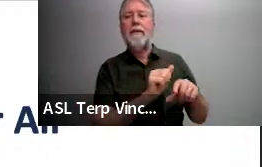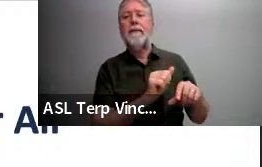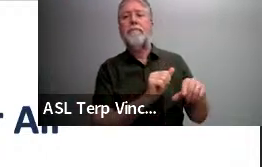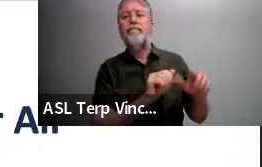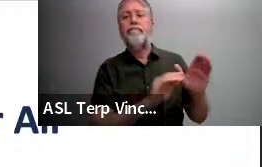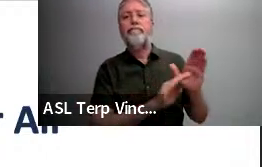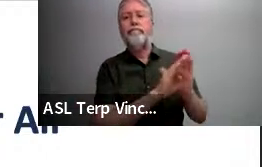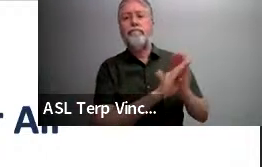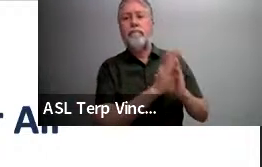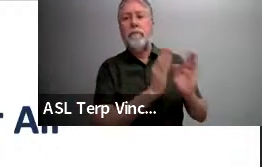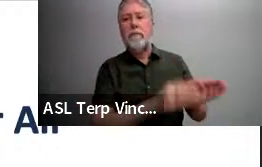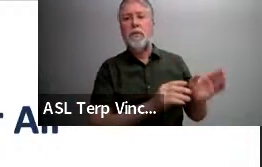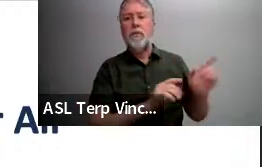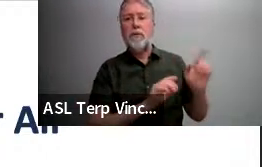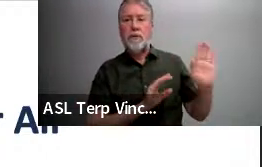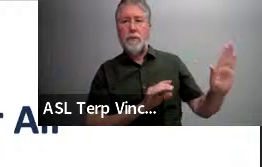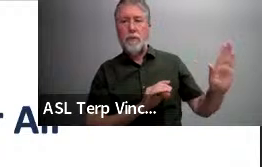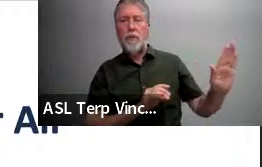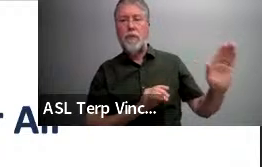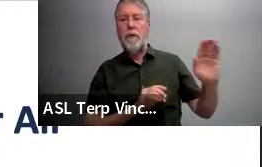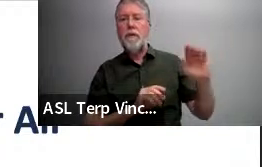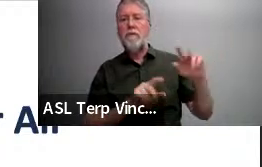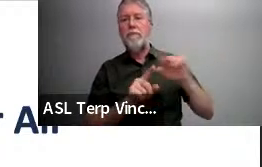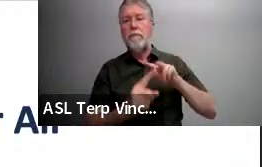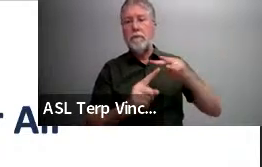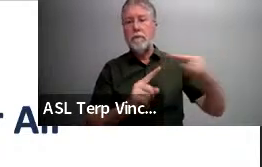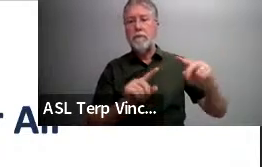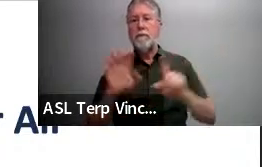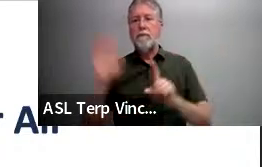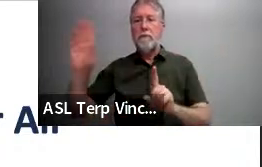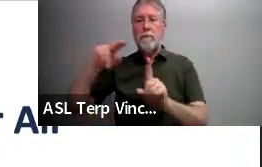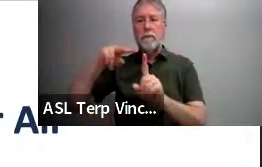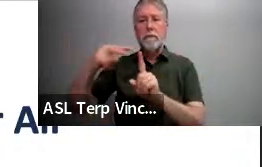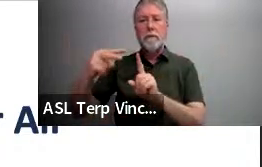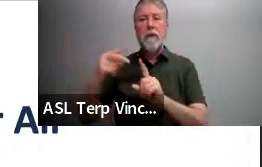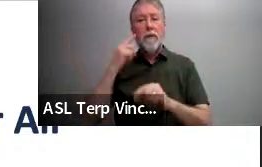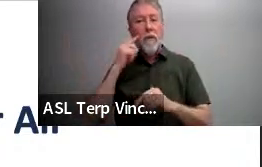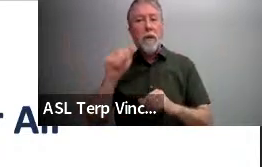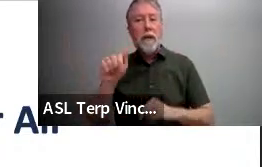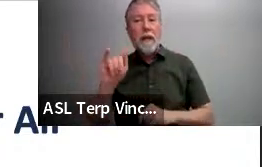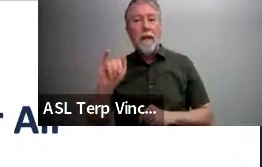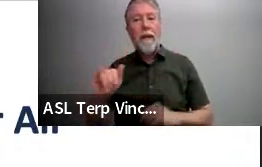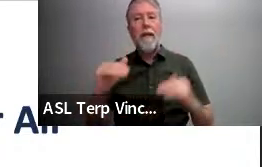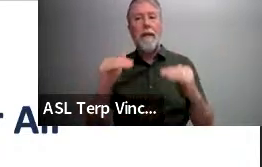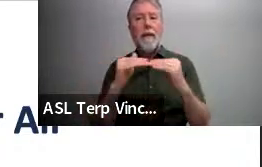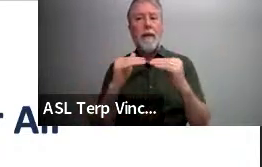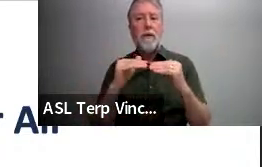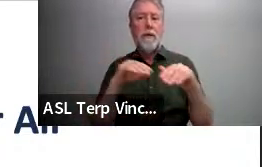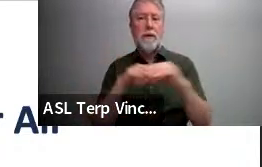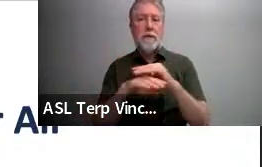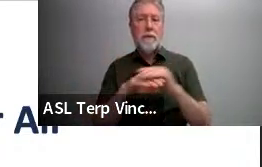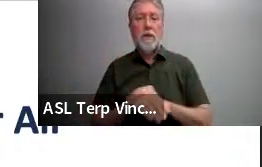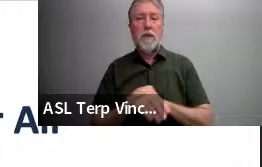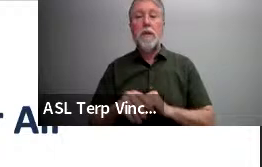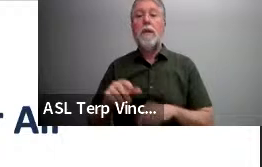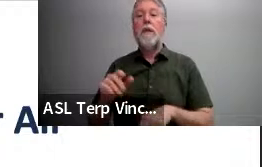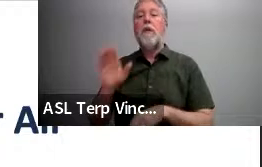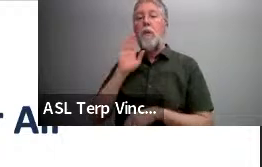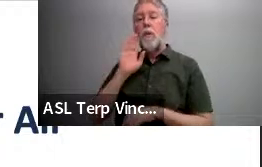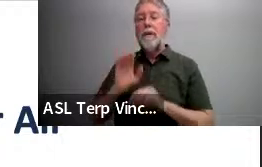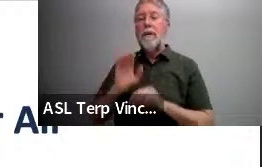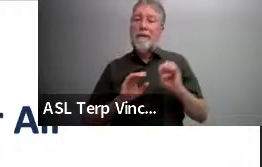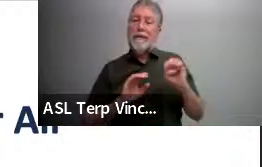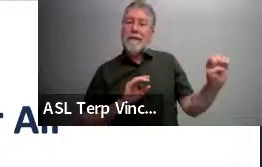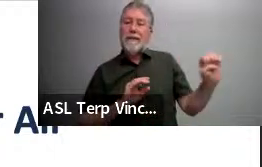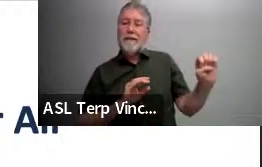on AI and equity and accessibility. That again will be at 2 to 4 p.m. in the afternoon East